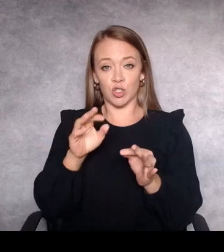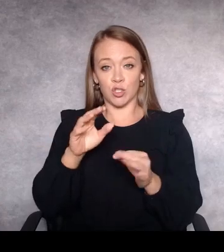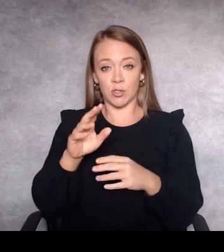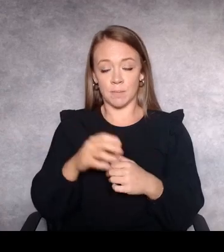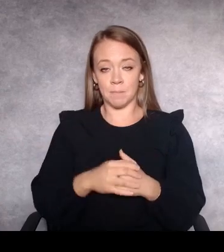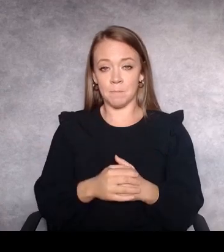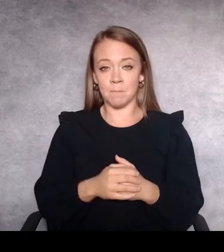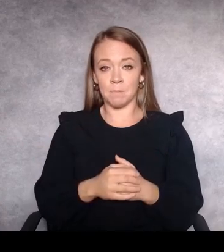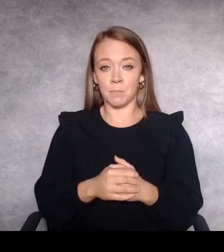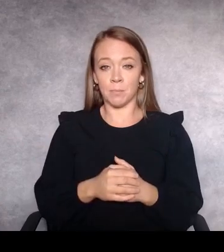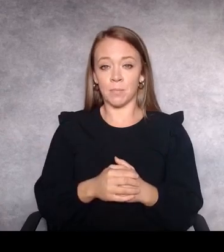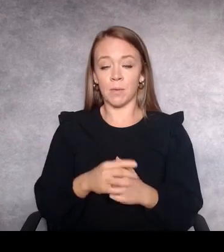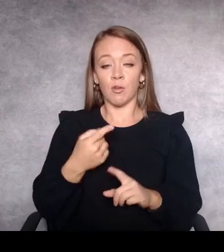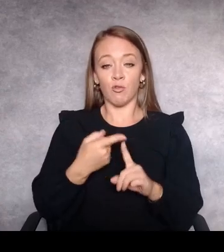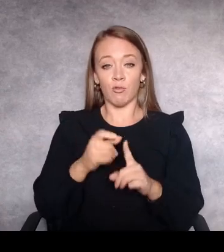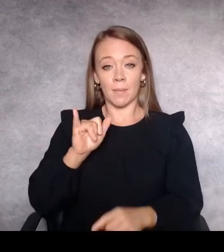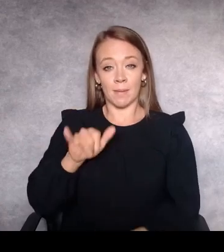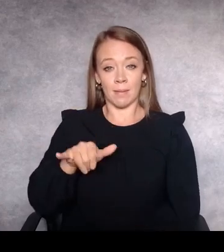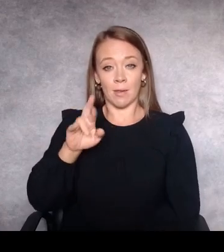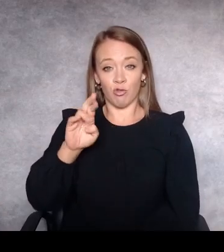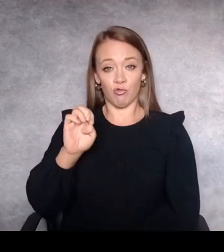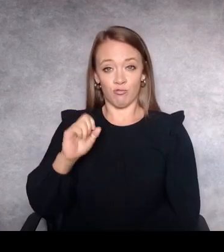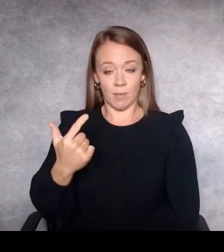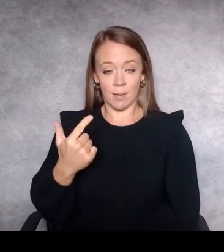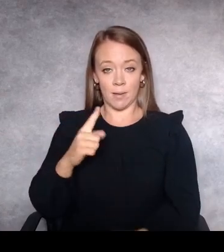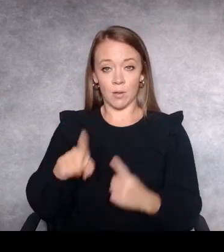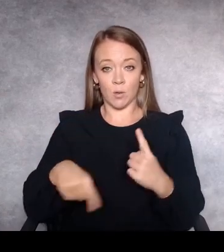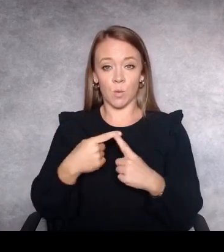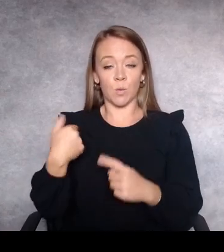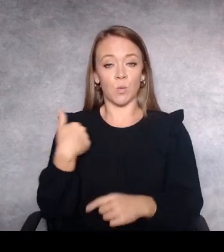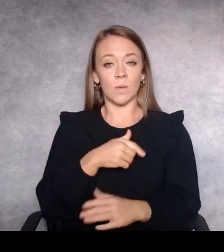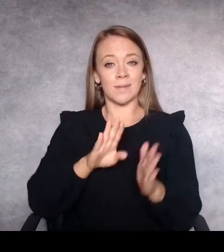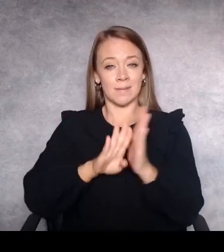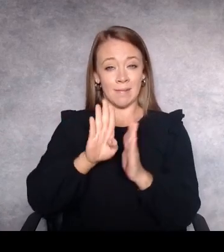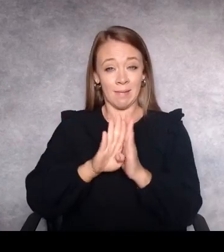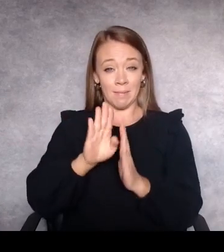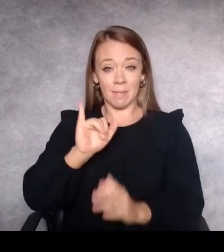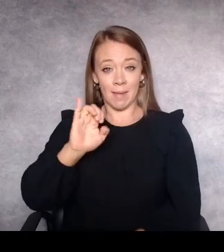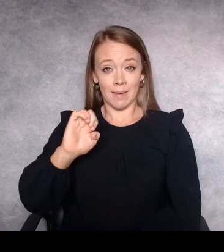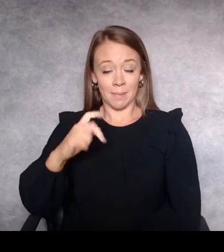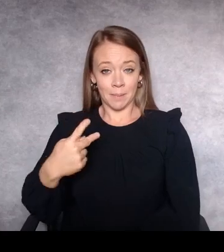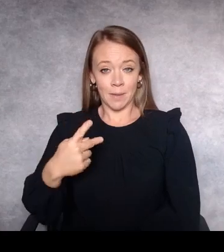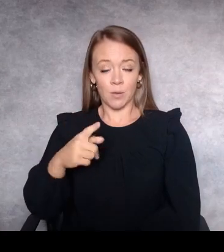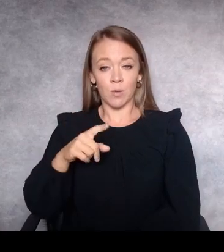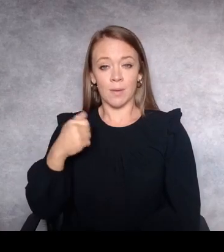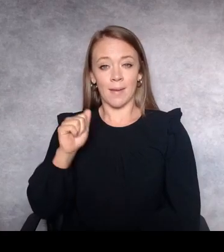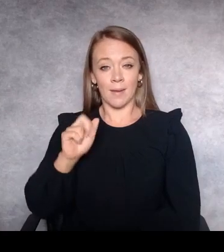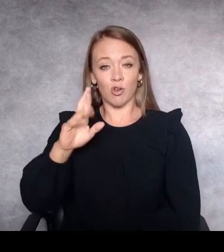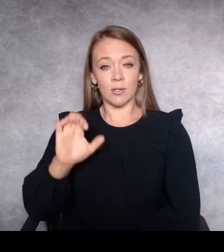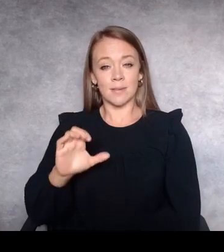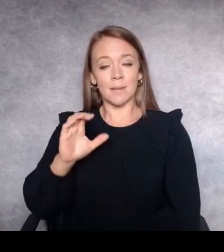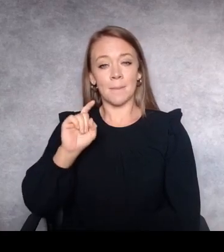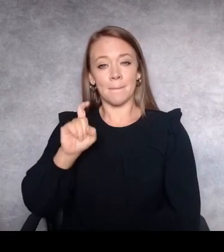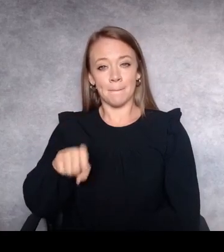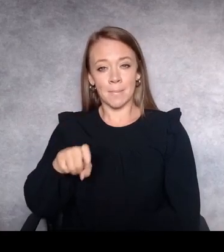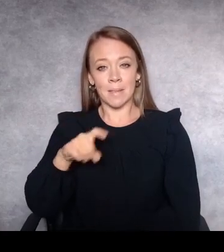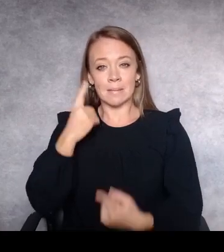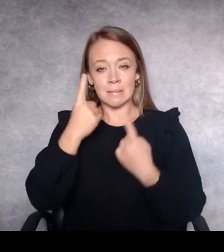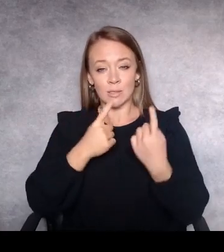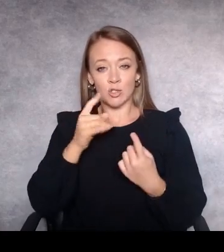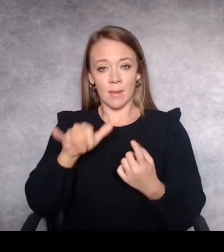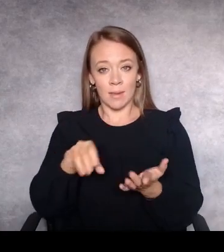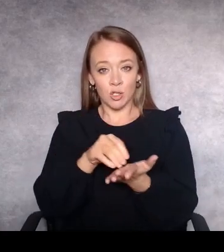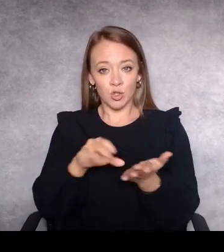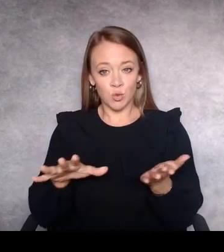From this regulation, when we develop an IEP, the ARC must answer the consideration of special factors regarding